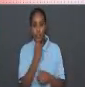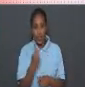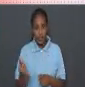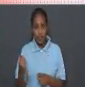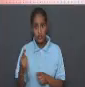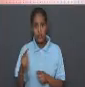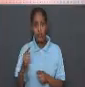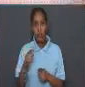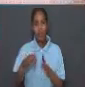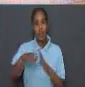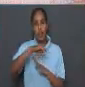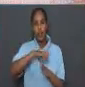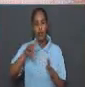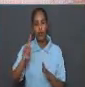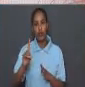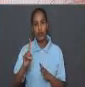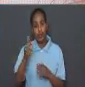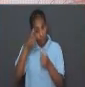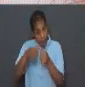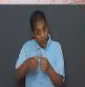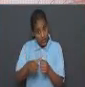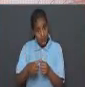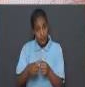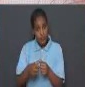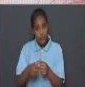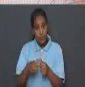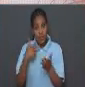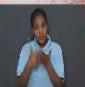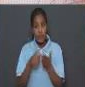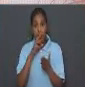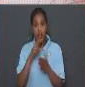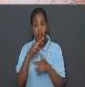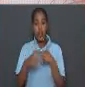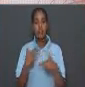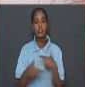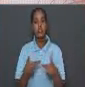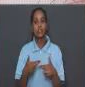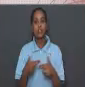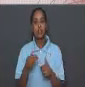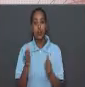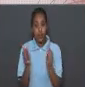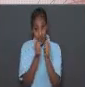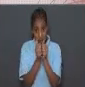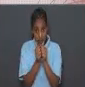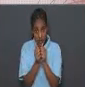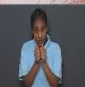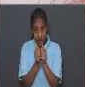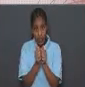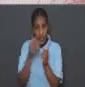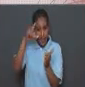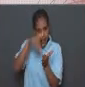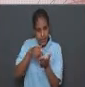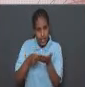each electrode. Remember that these are reactions within a